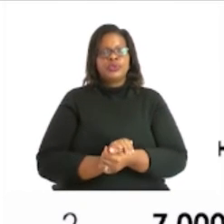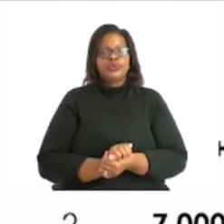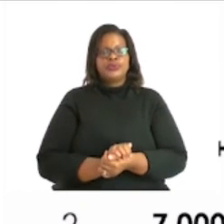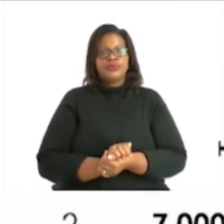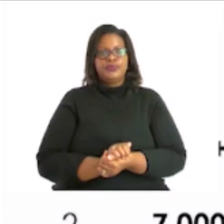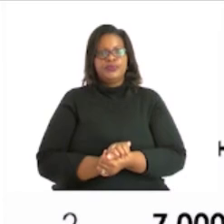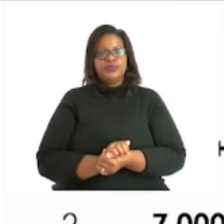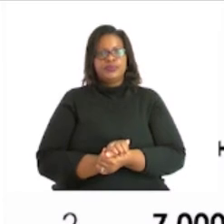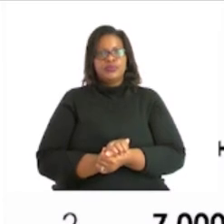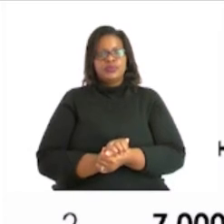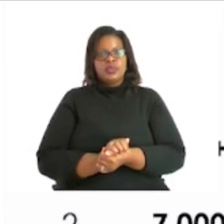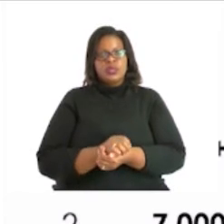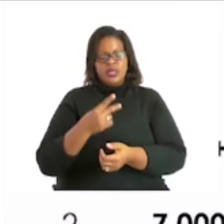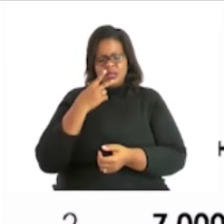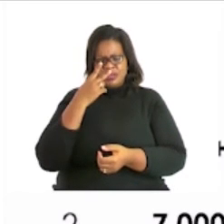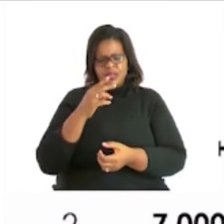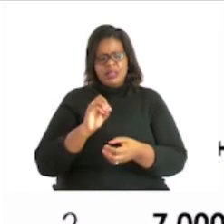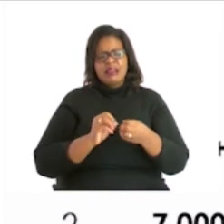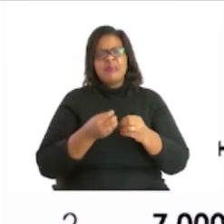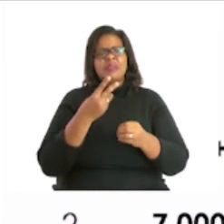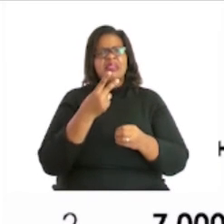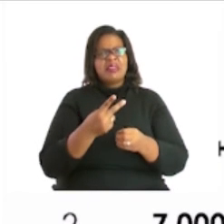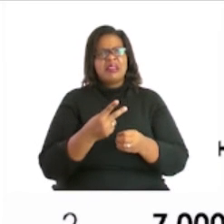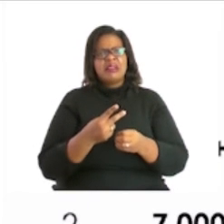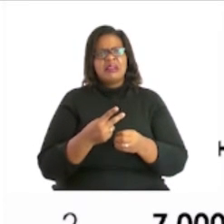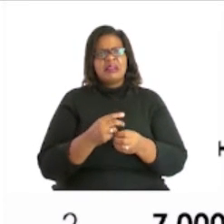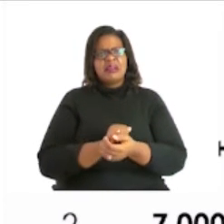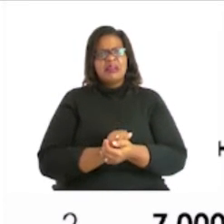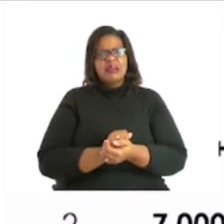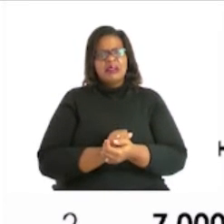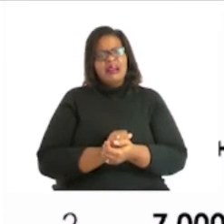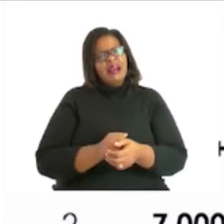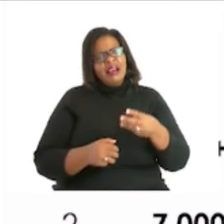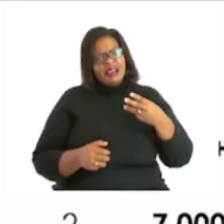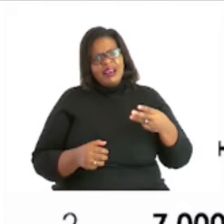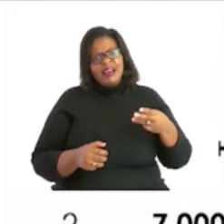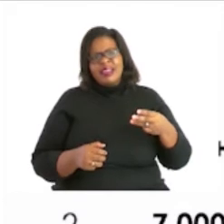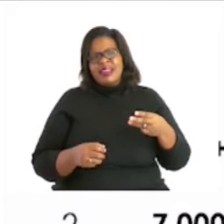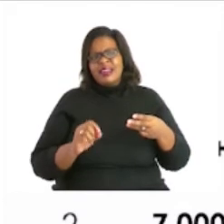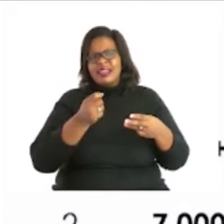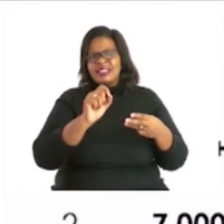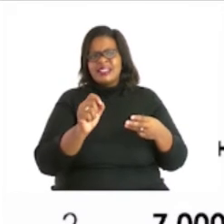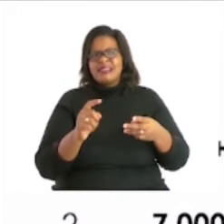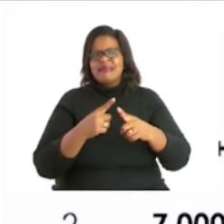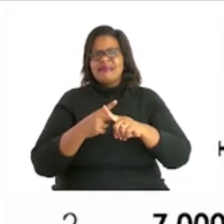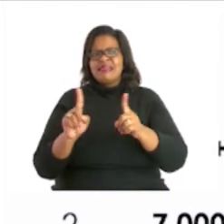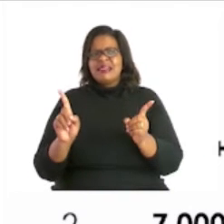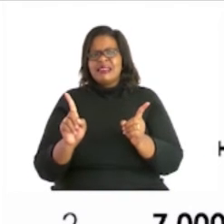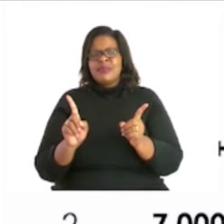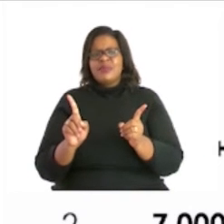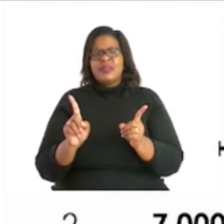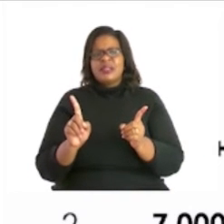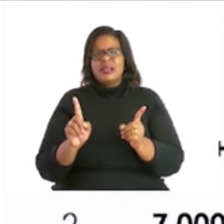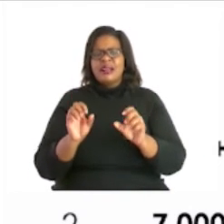enjoying it. Let's go over to number 3. Now we see number 3 is written a little bit differently. Here